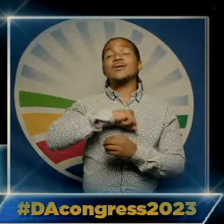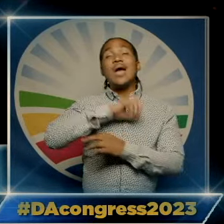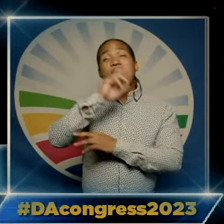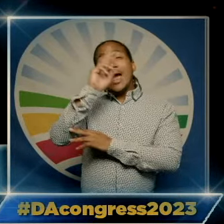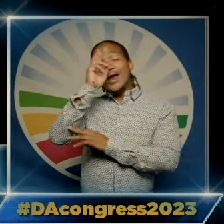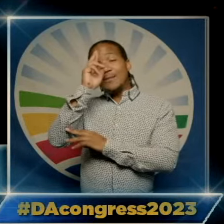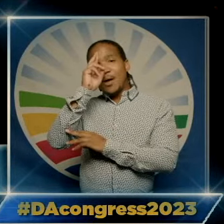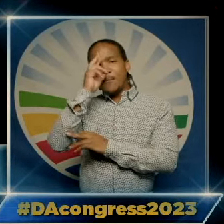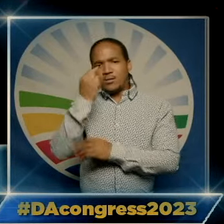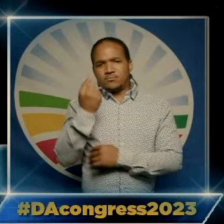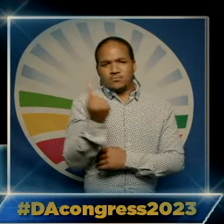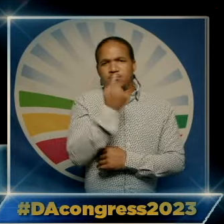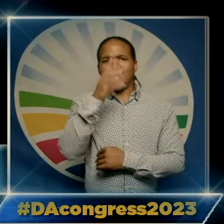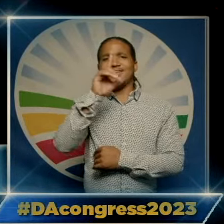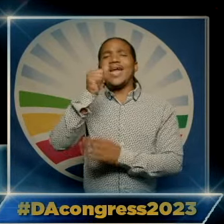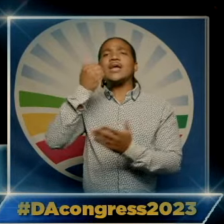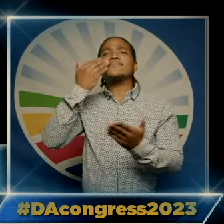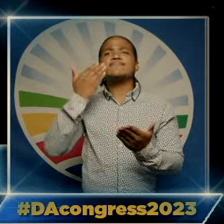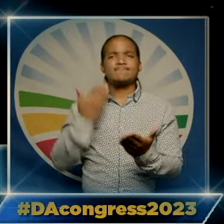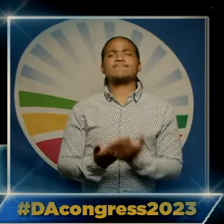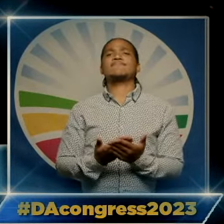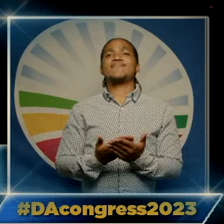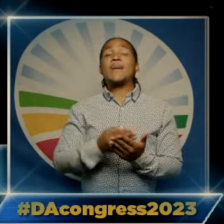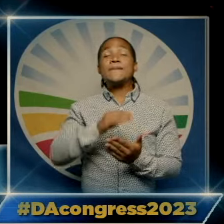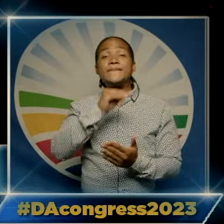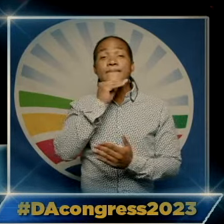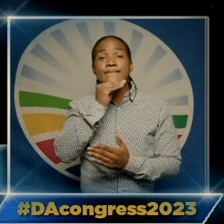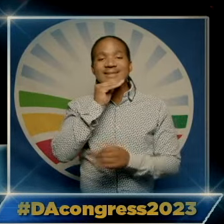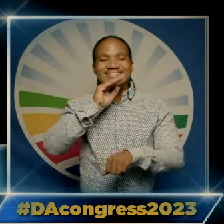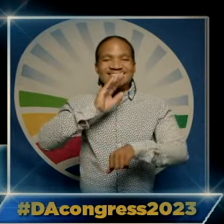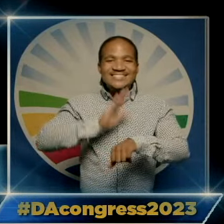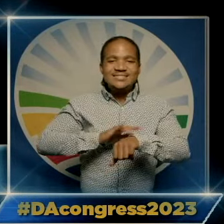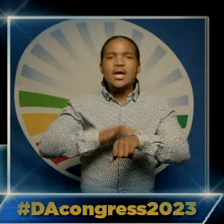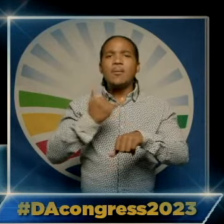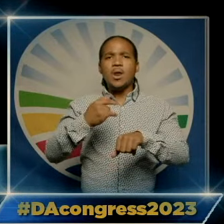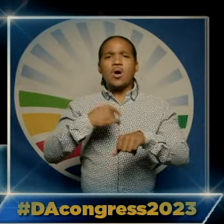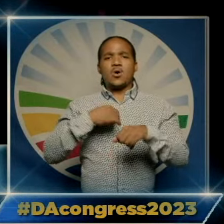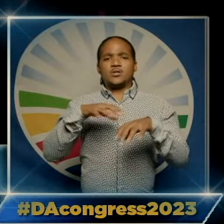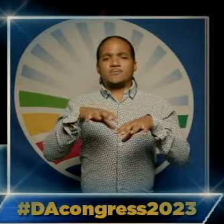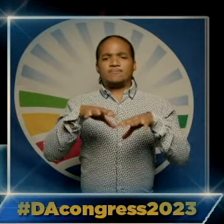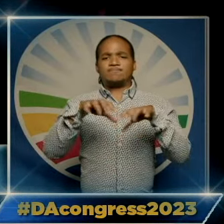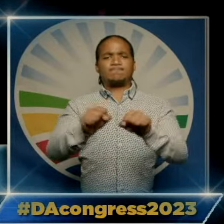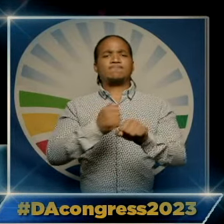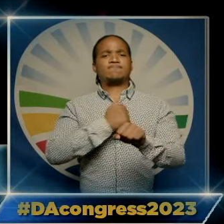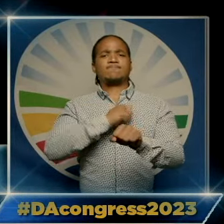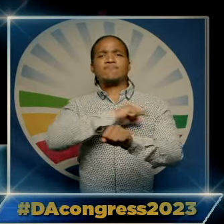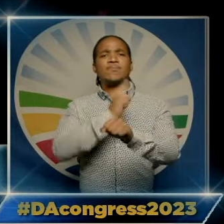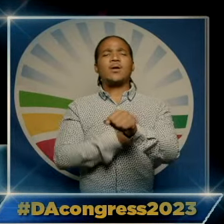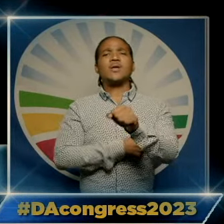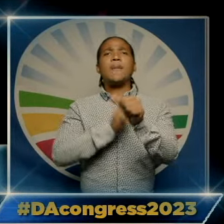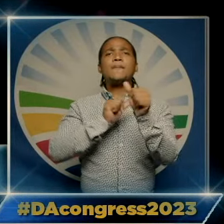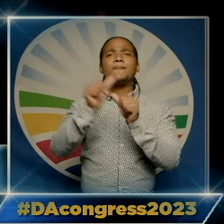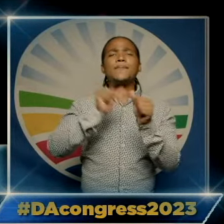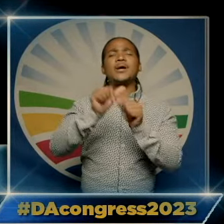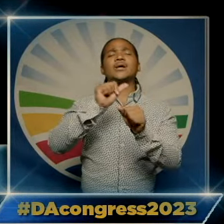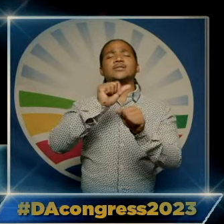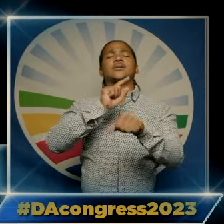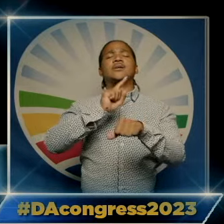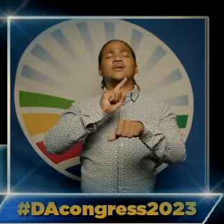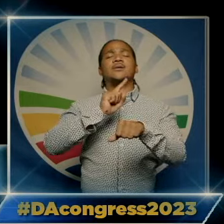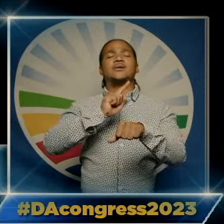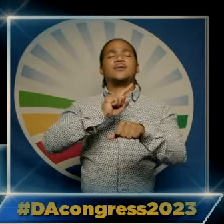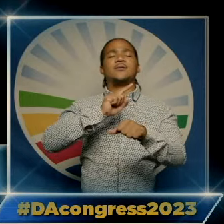the DA can. It is time for you to take up your power. It's time for a better future. Join us, South